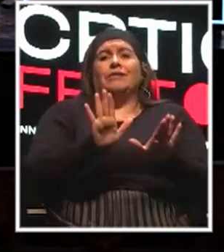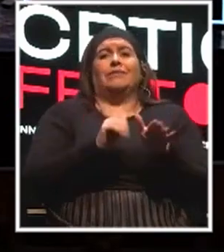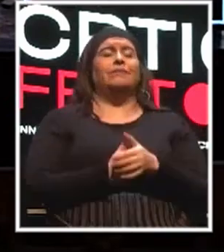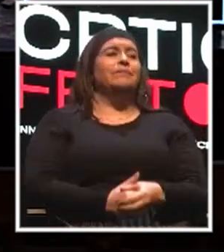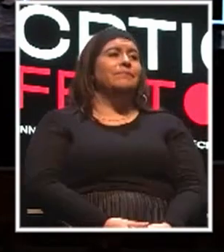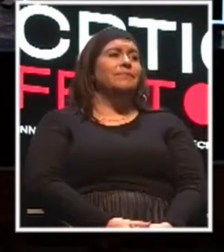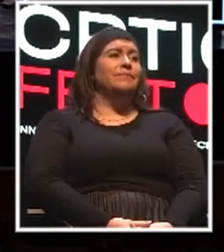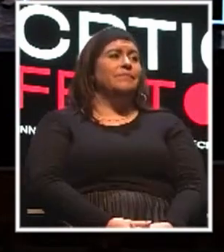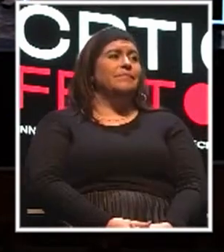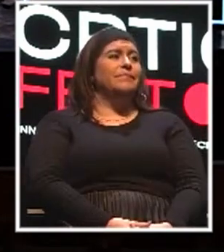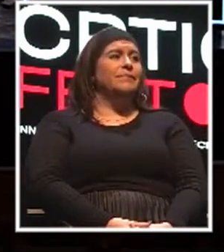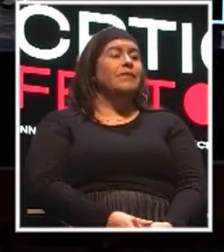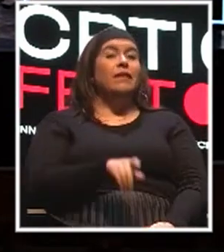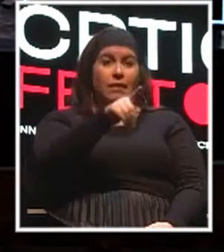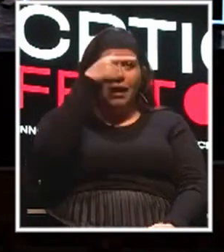If that makes any sense.